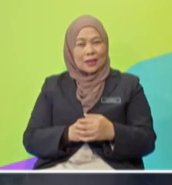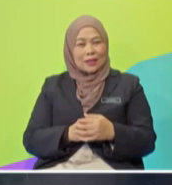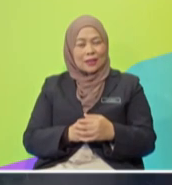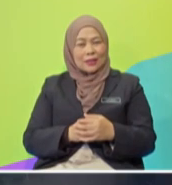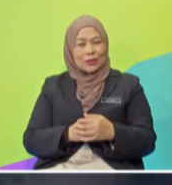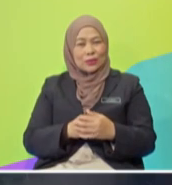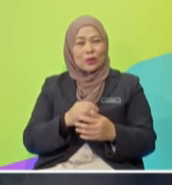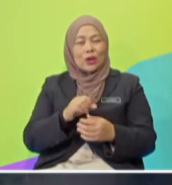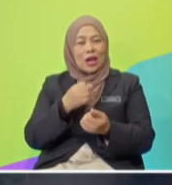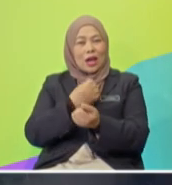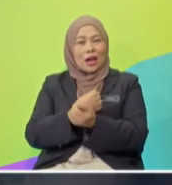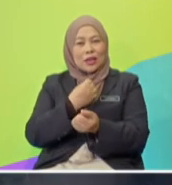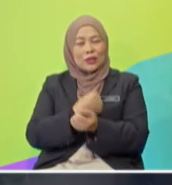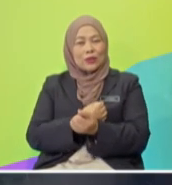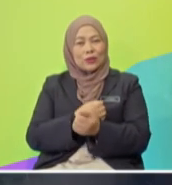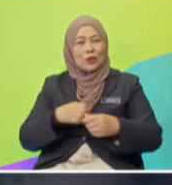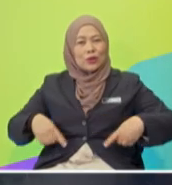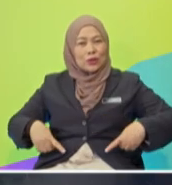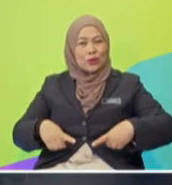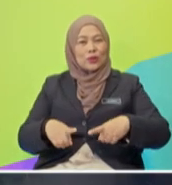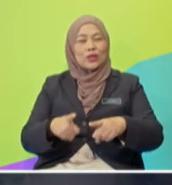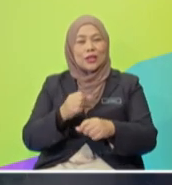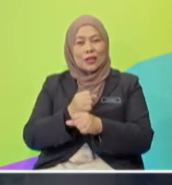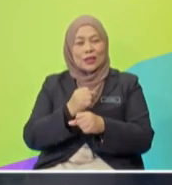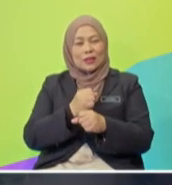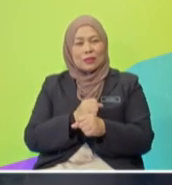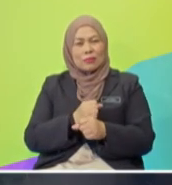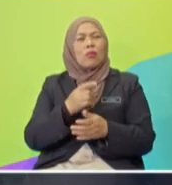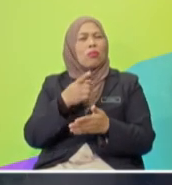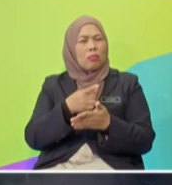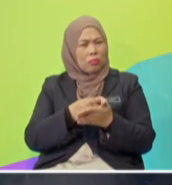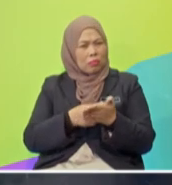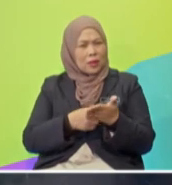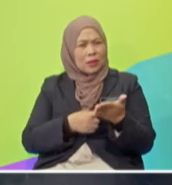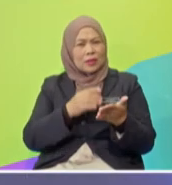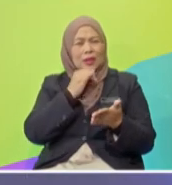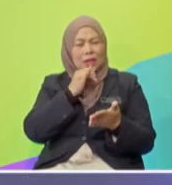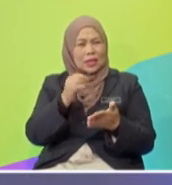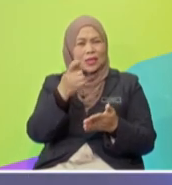or rock during construction work. What do you think it is?